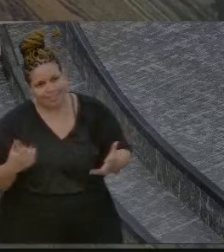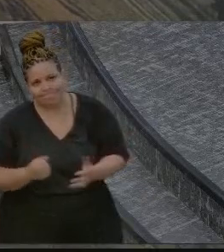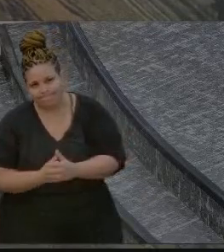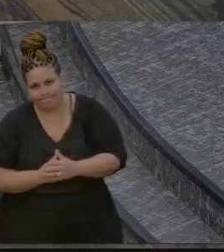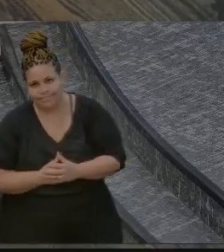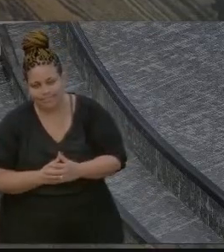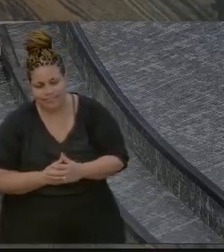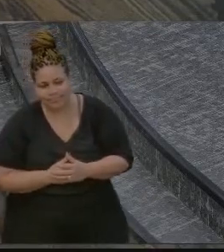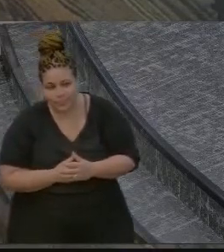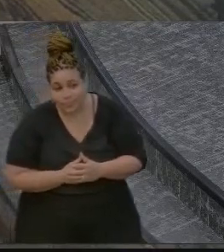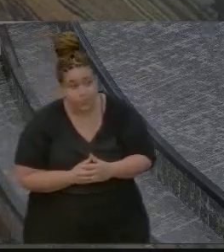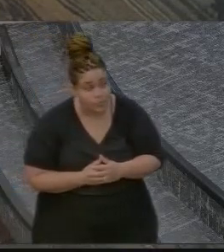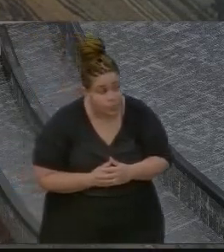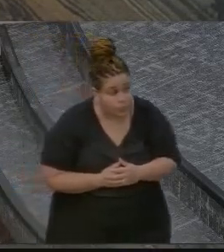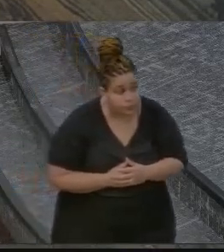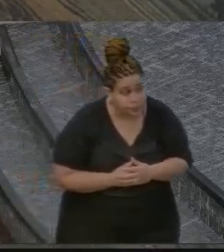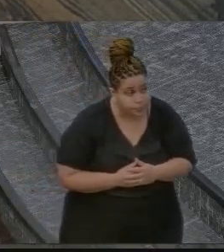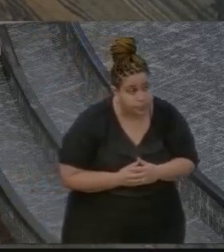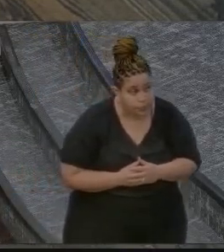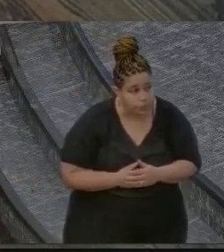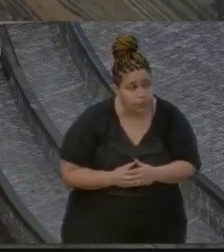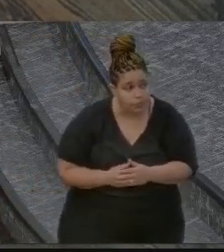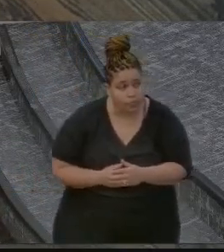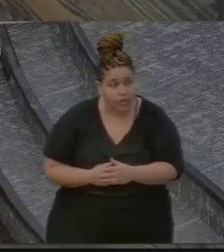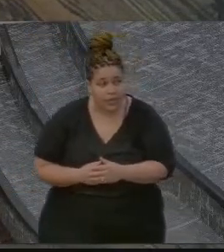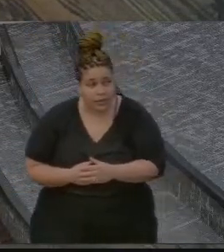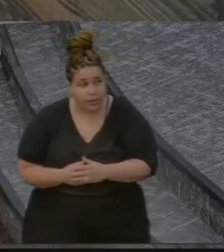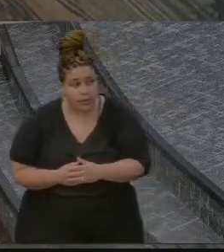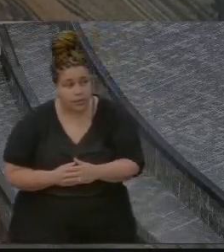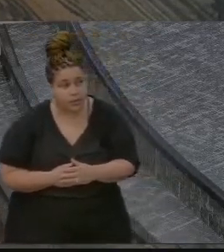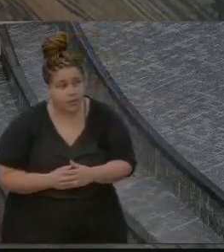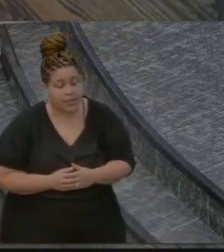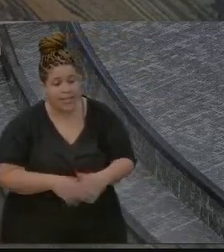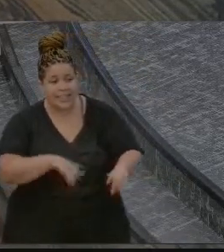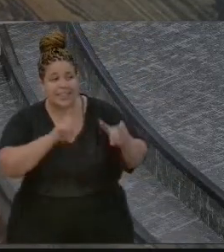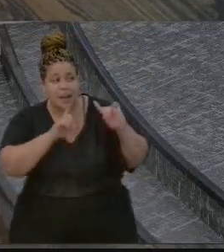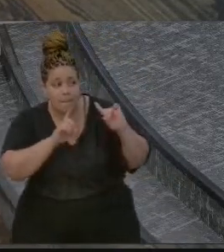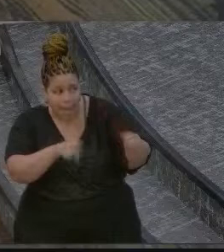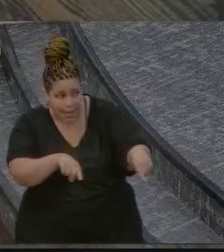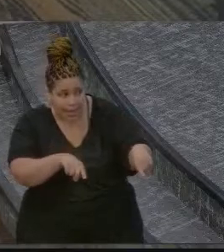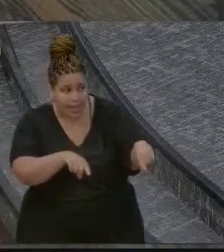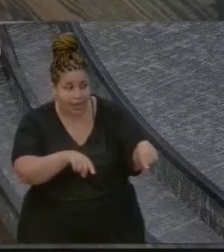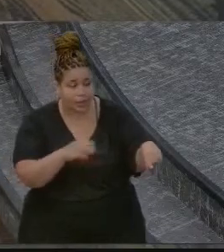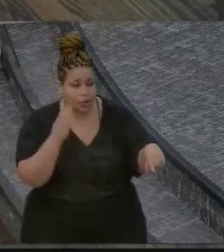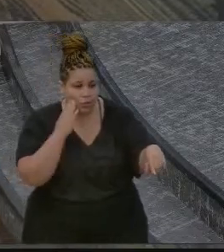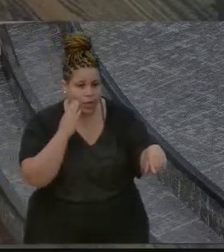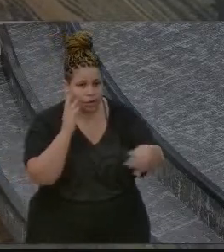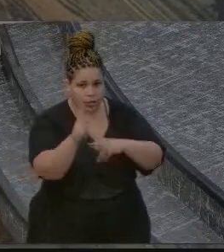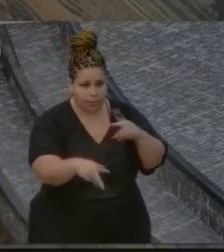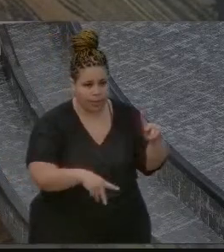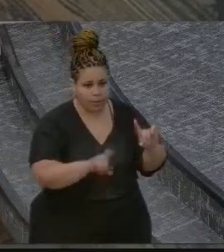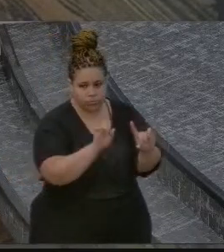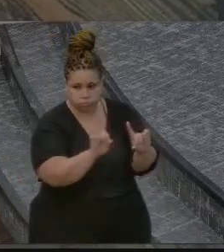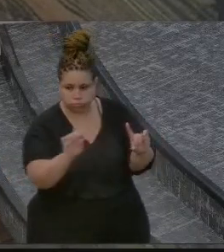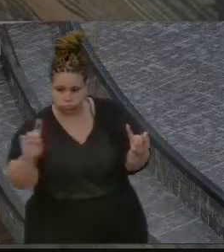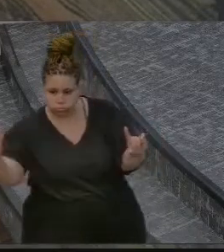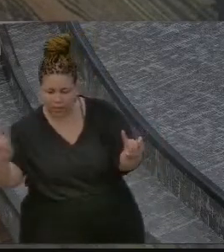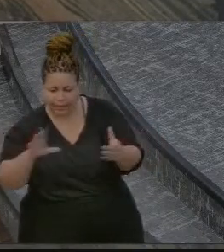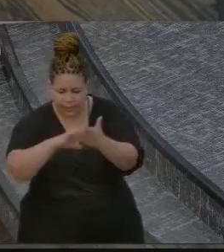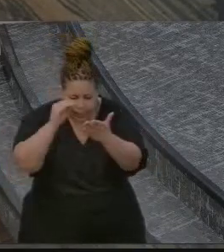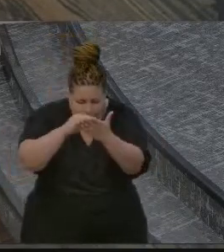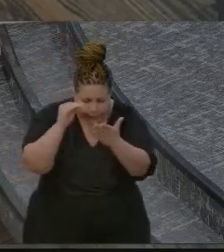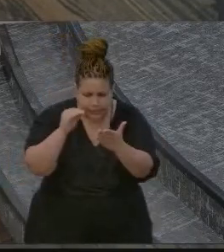as far as the incident command, chain of command, and lesson learned. Now, you know, the